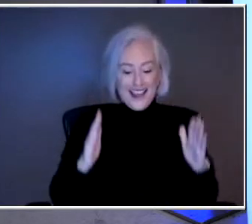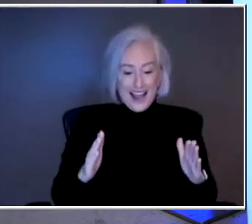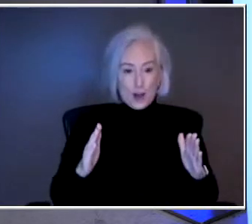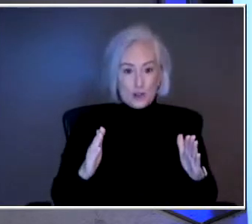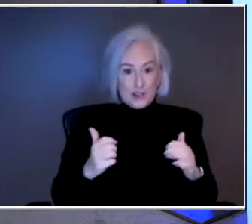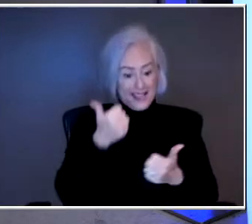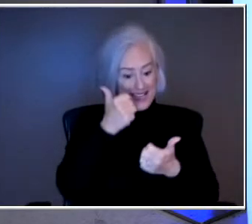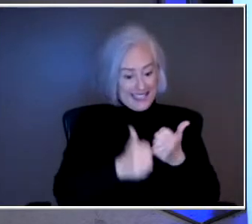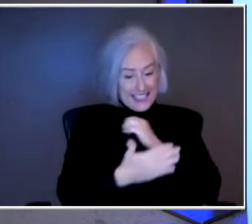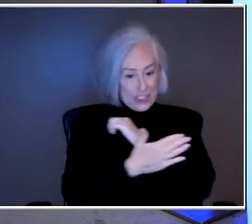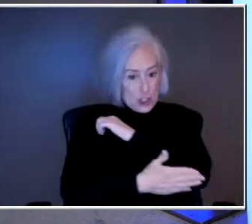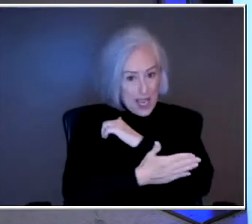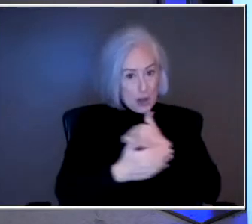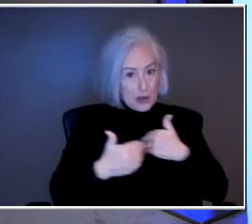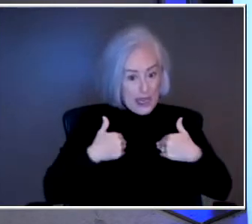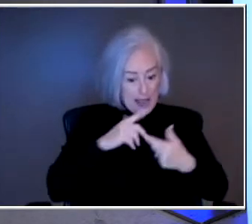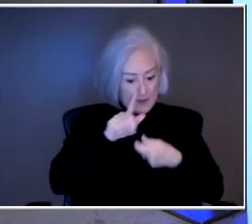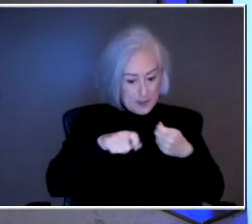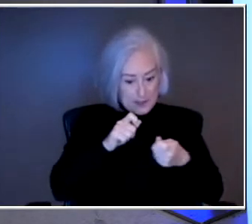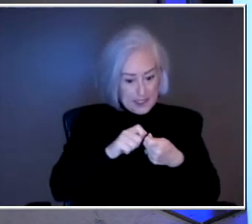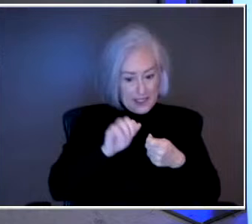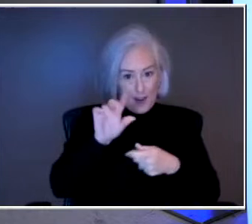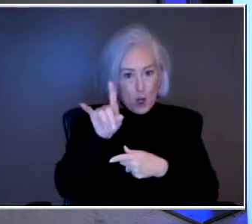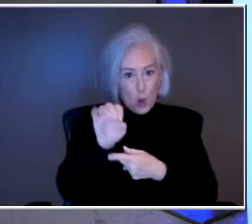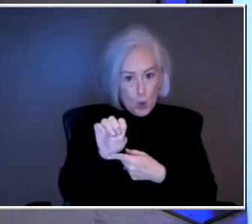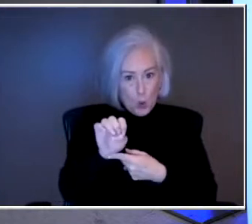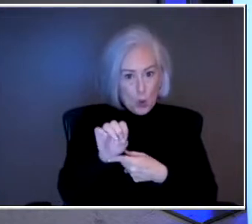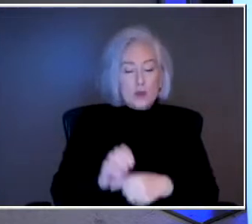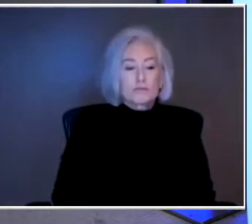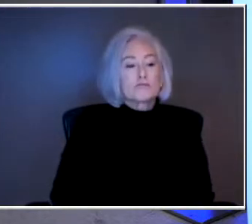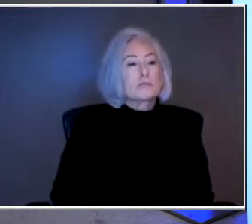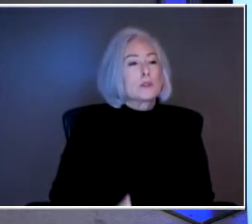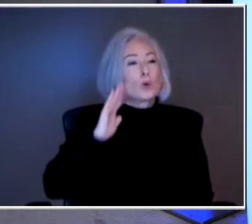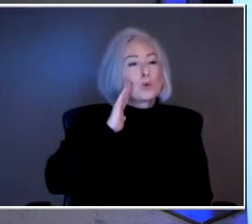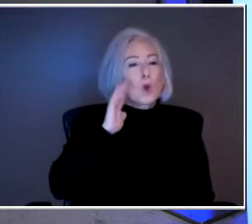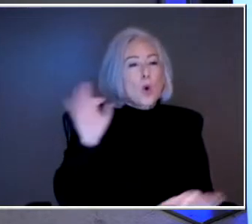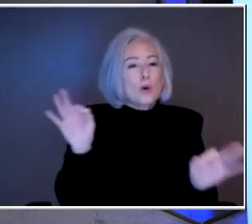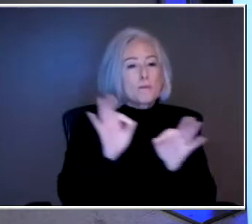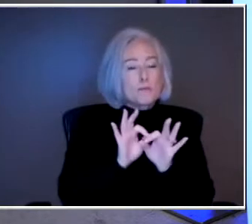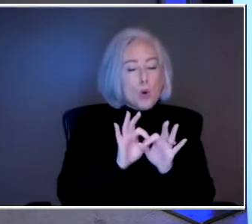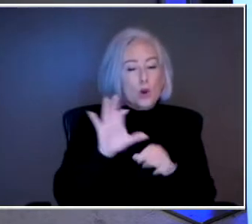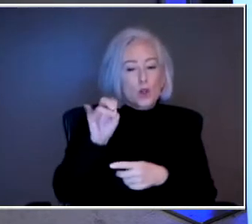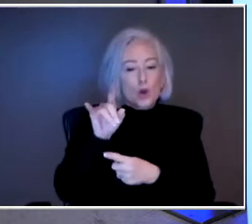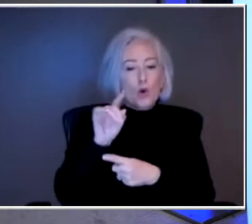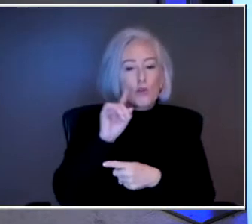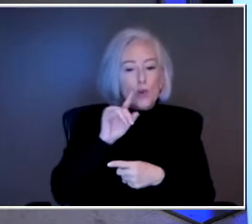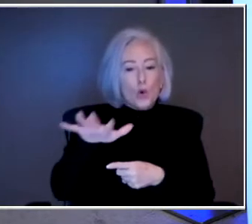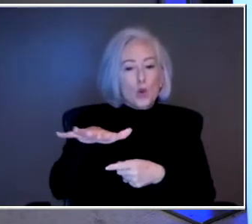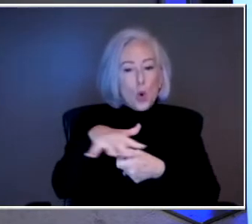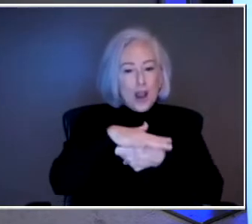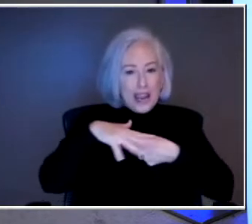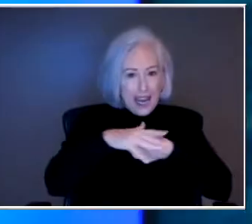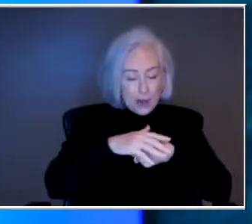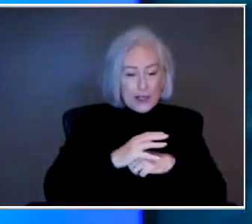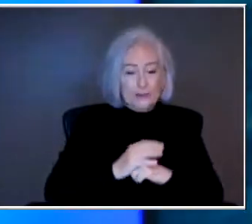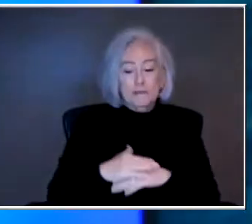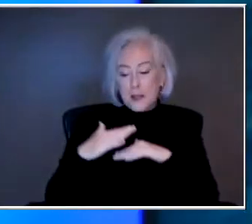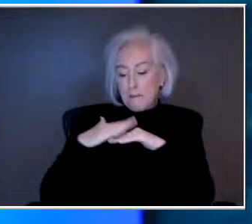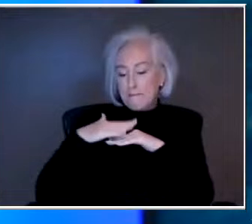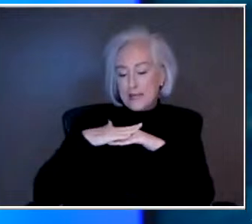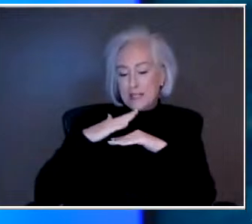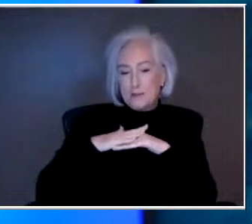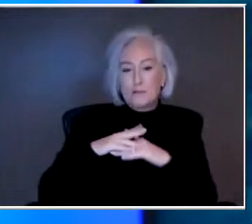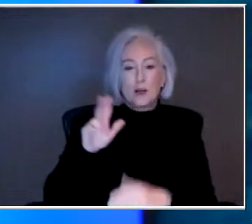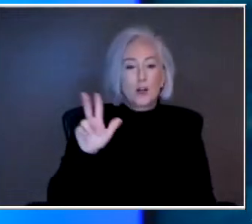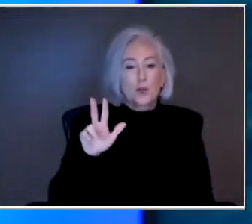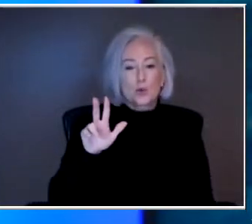codes that you have to follow as well, right? Right. So you want to know the codes for your local area. And again, the minimum that we always say is the 3 feet, just